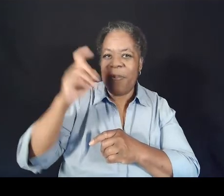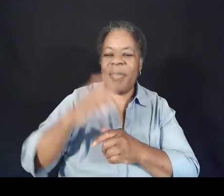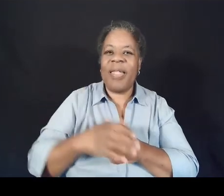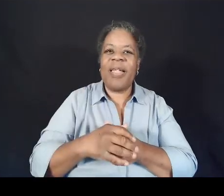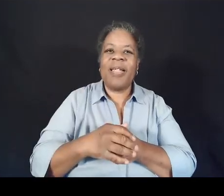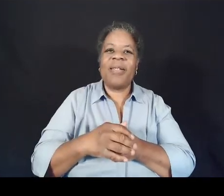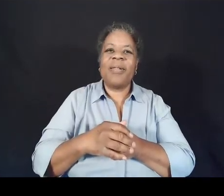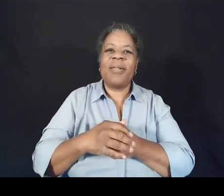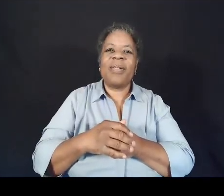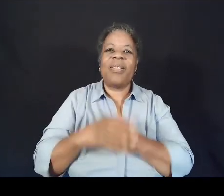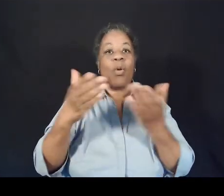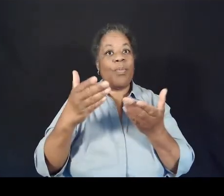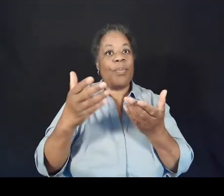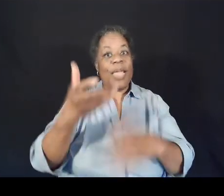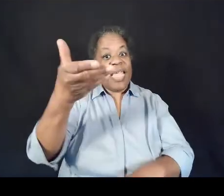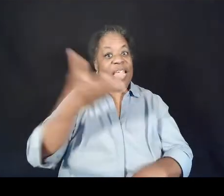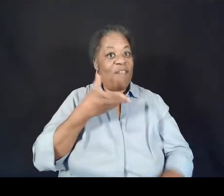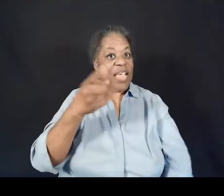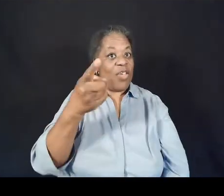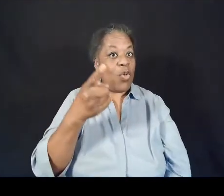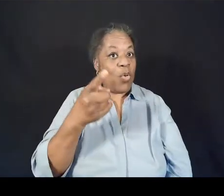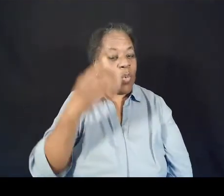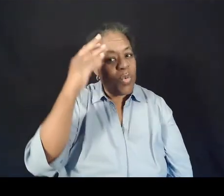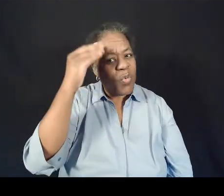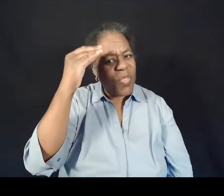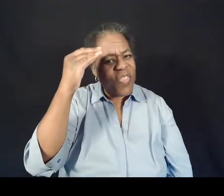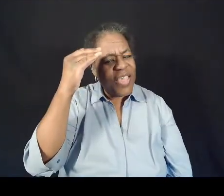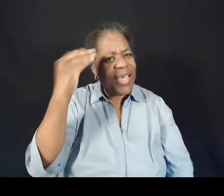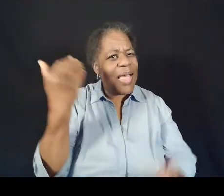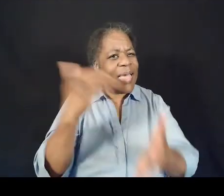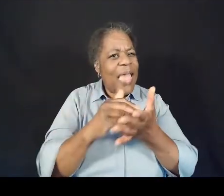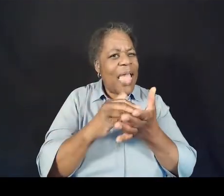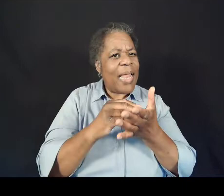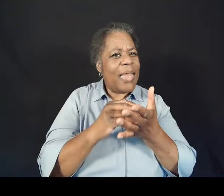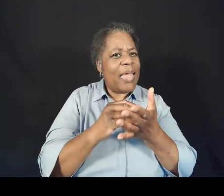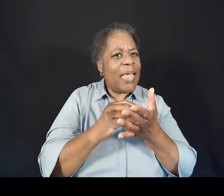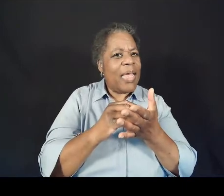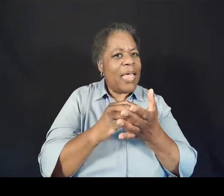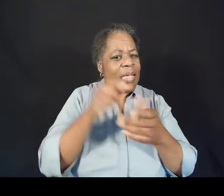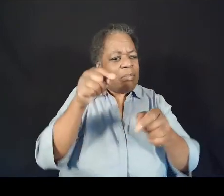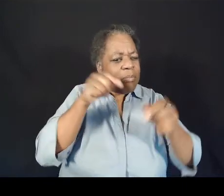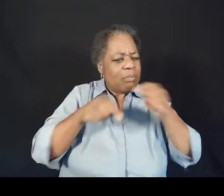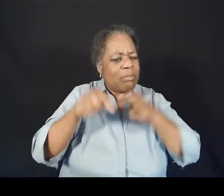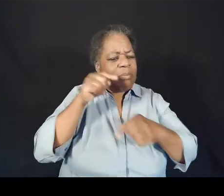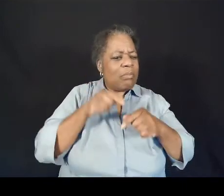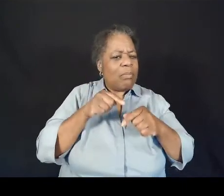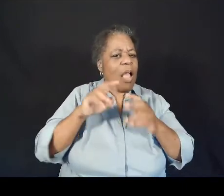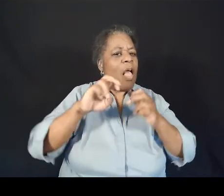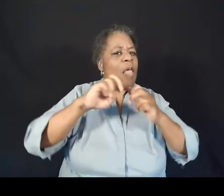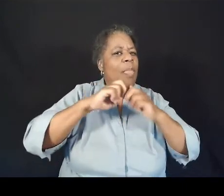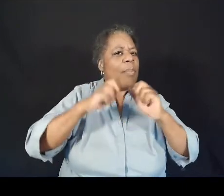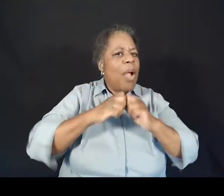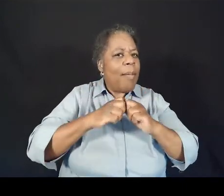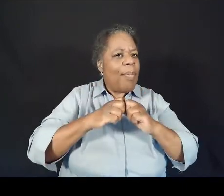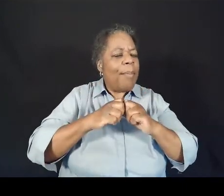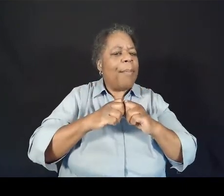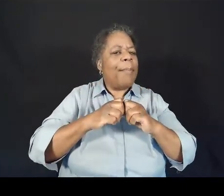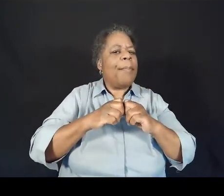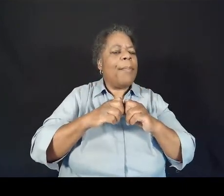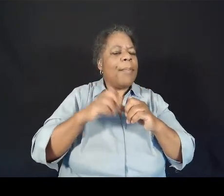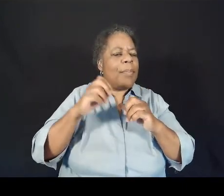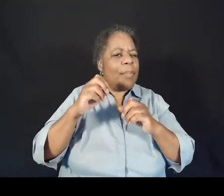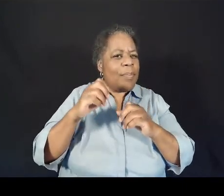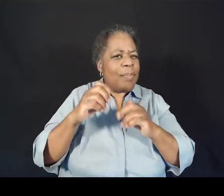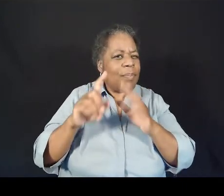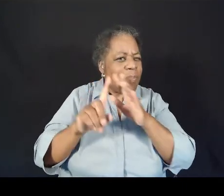So let me invite you to think again of that problem I asked you to think of at the beginning of the message.